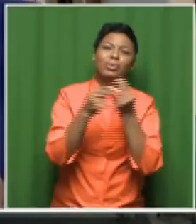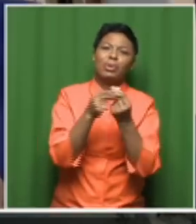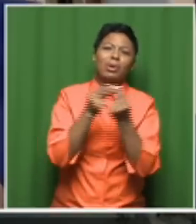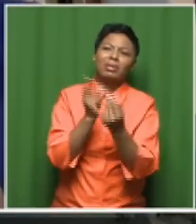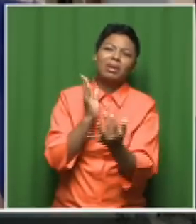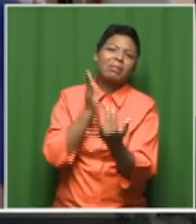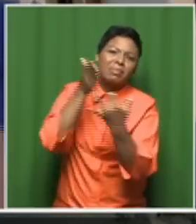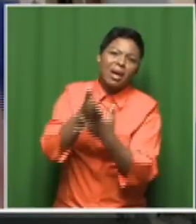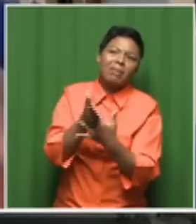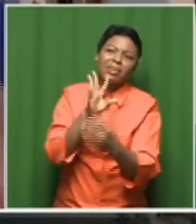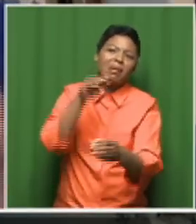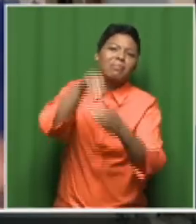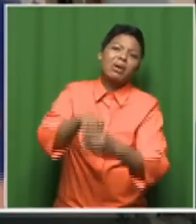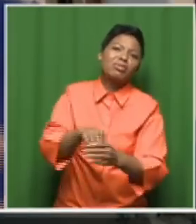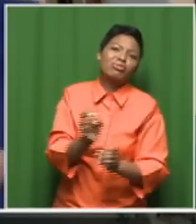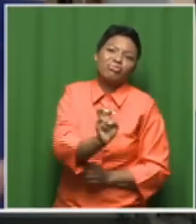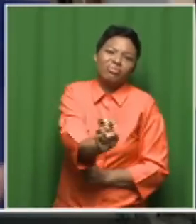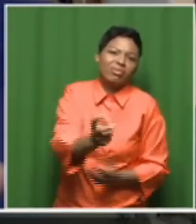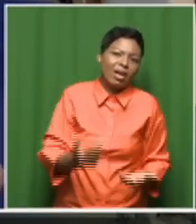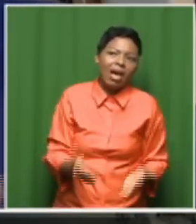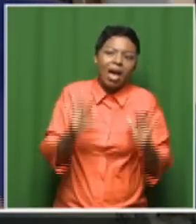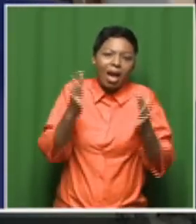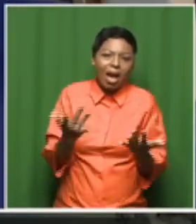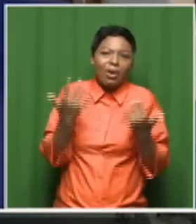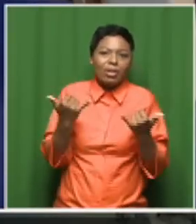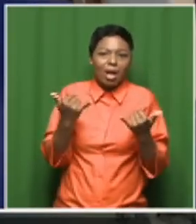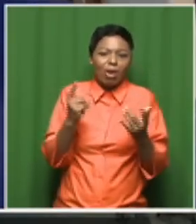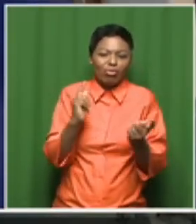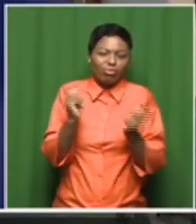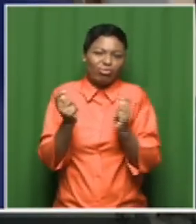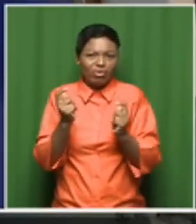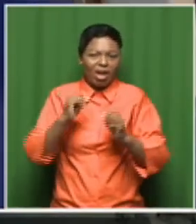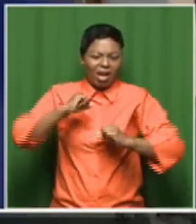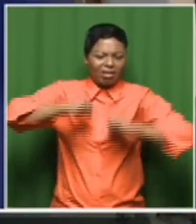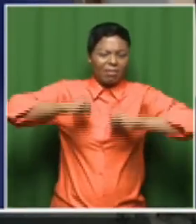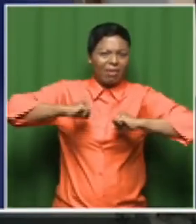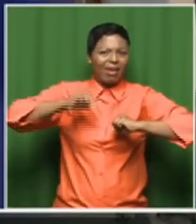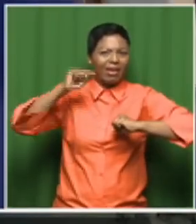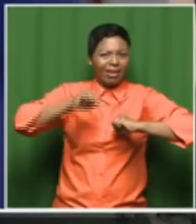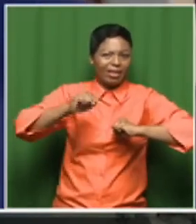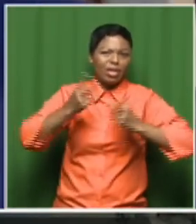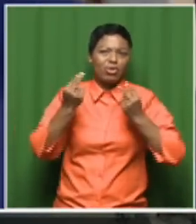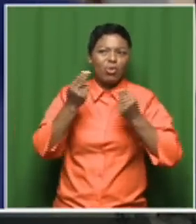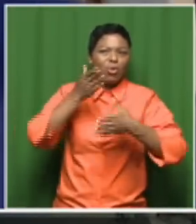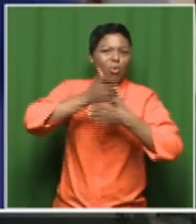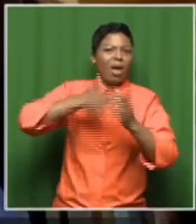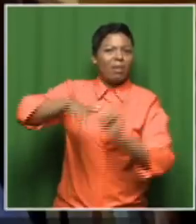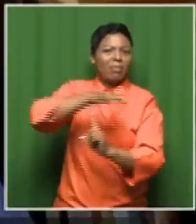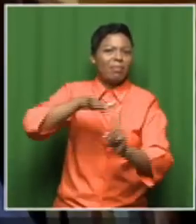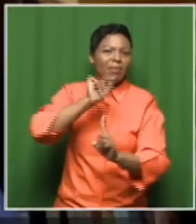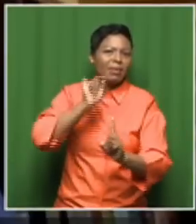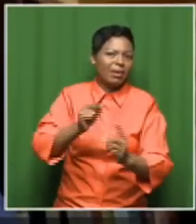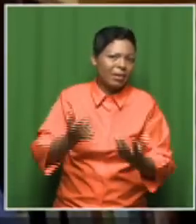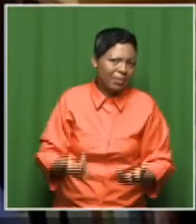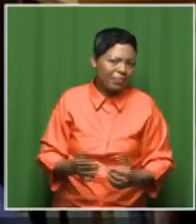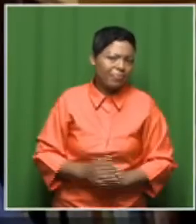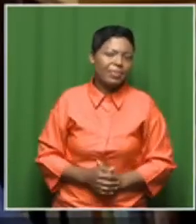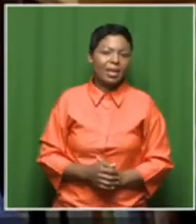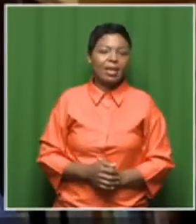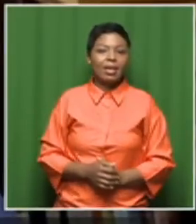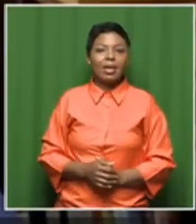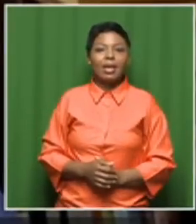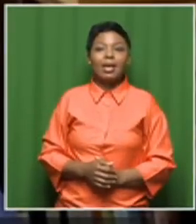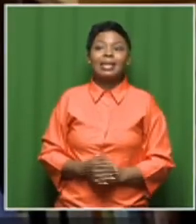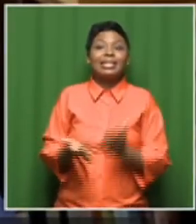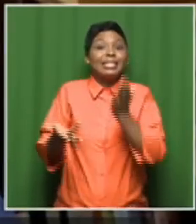they adjust to this new workforce we have? What they need to do is to say, this technology